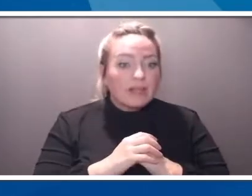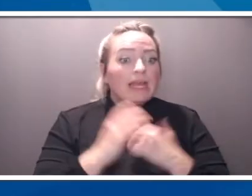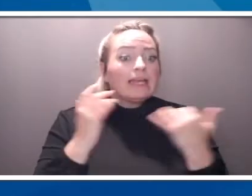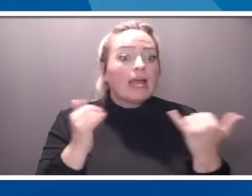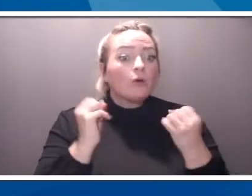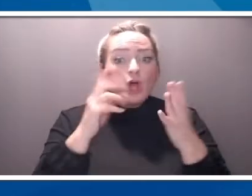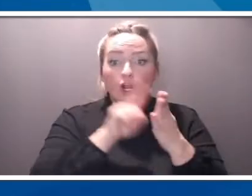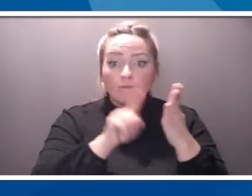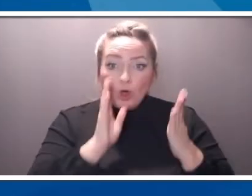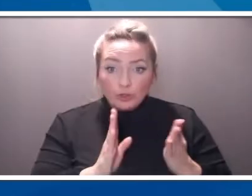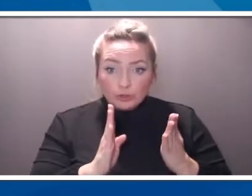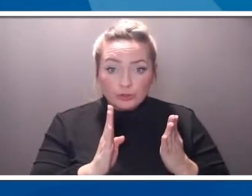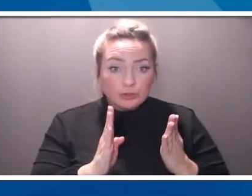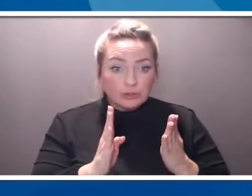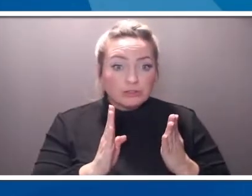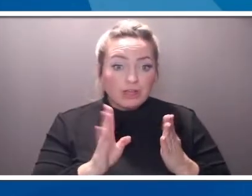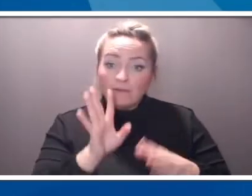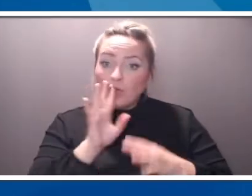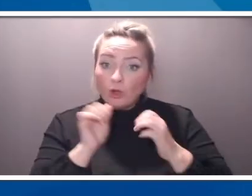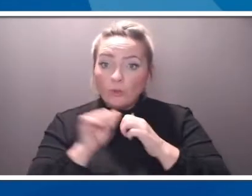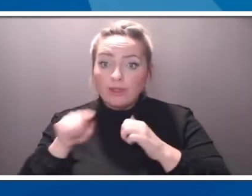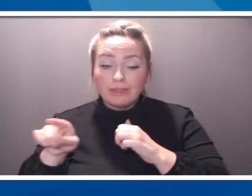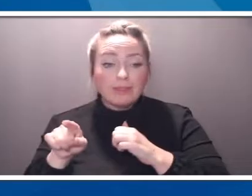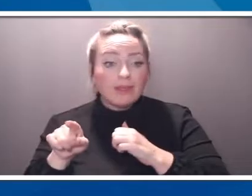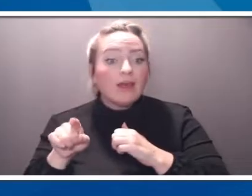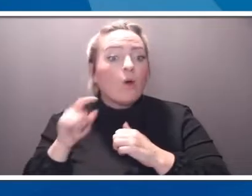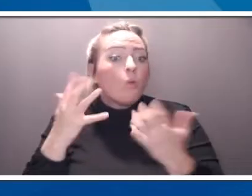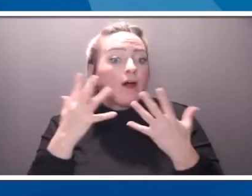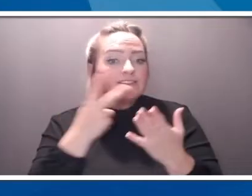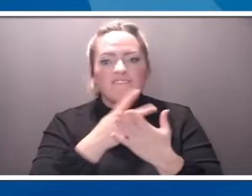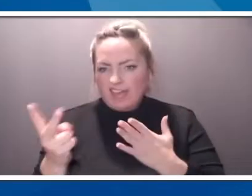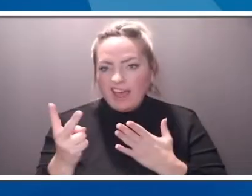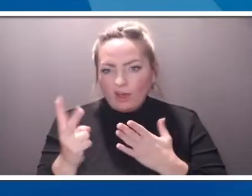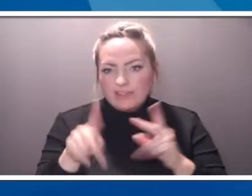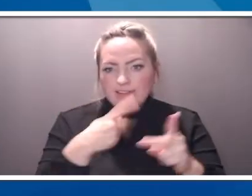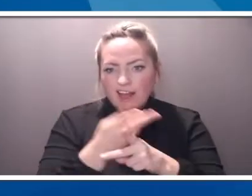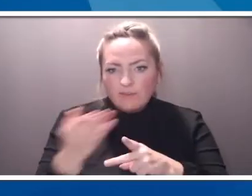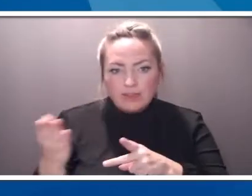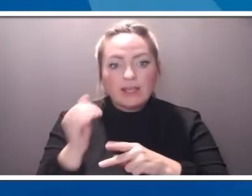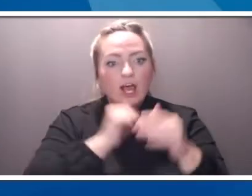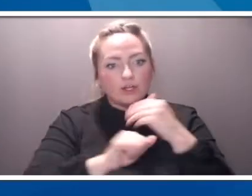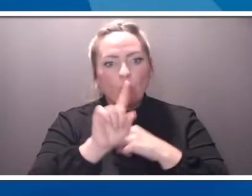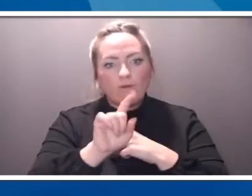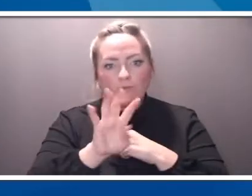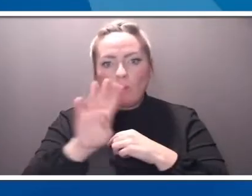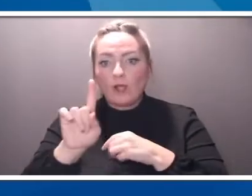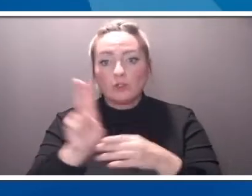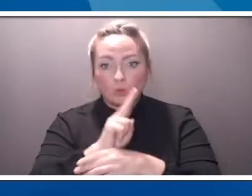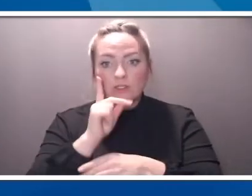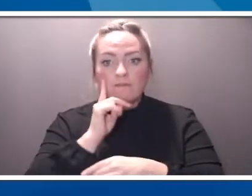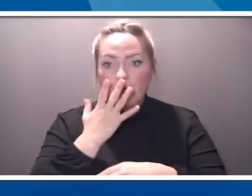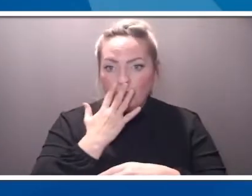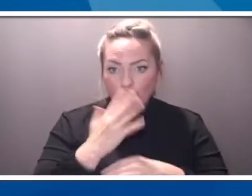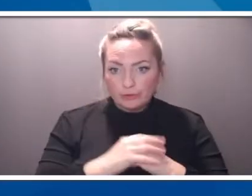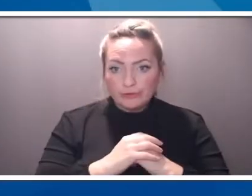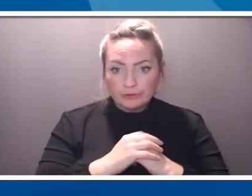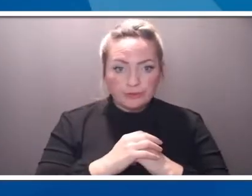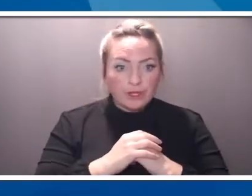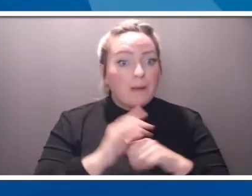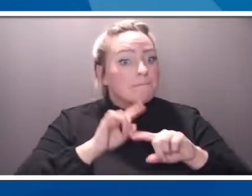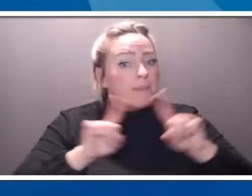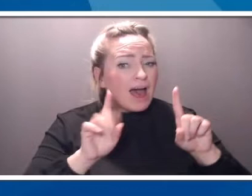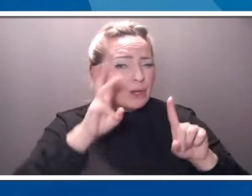with. Now, a lot of auditors that I've talked to at one point wanted to fail this sort of thing under 141